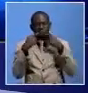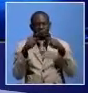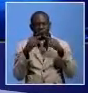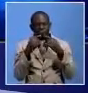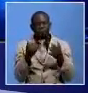first commercial break. We'll be right back.